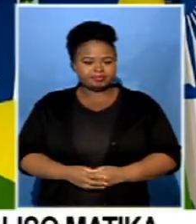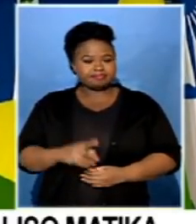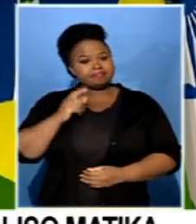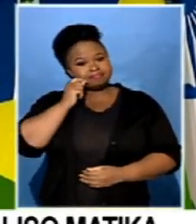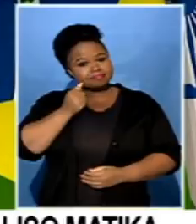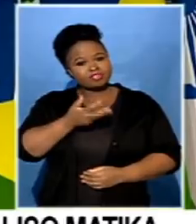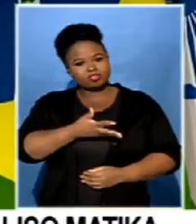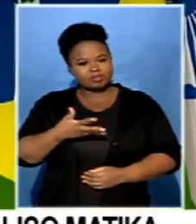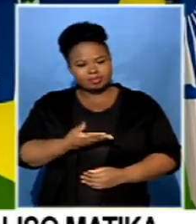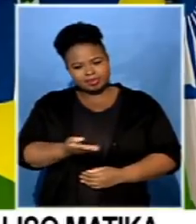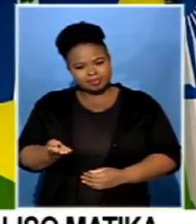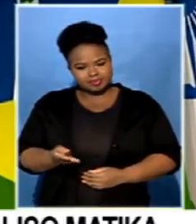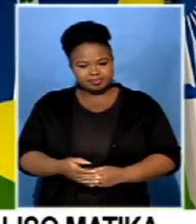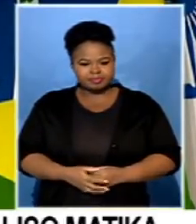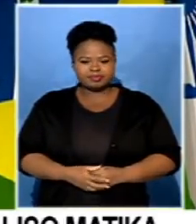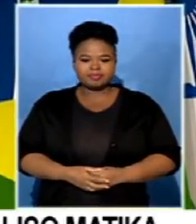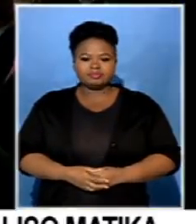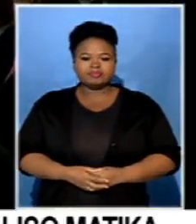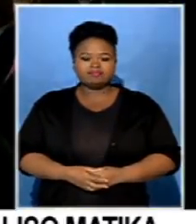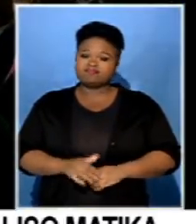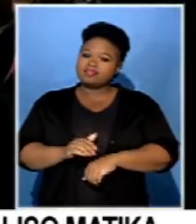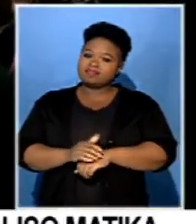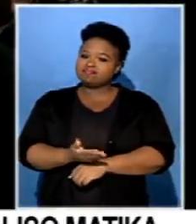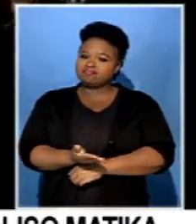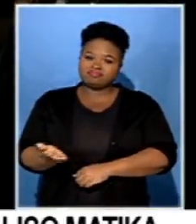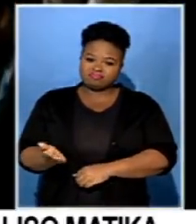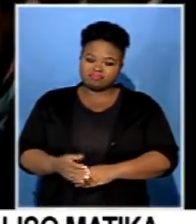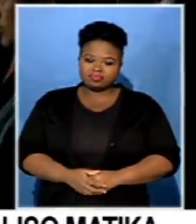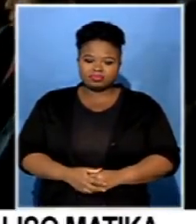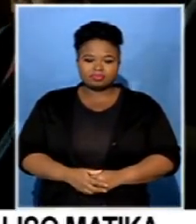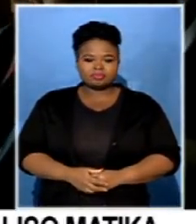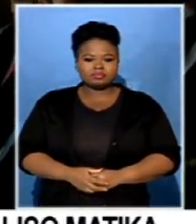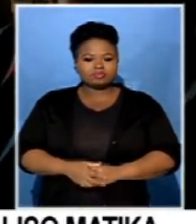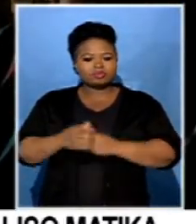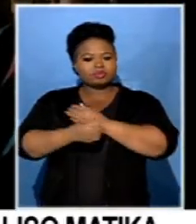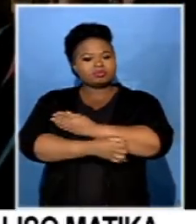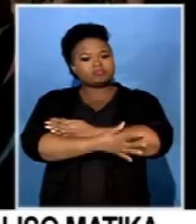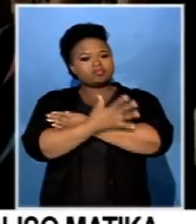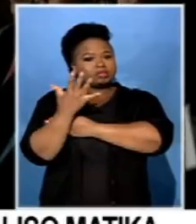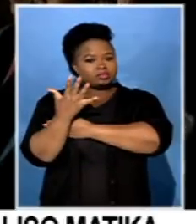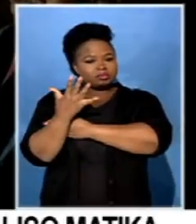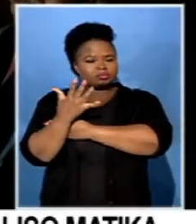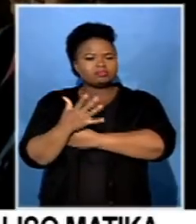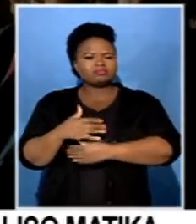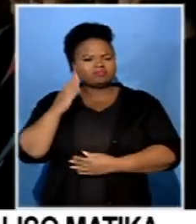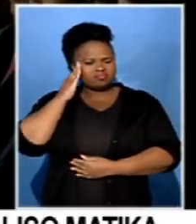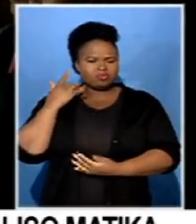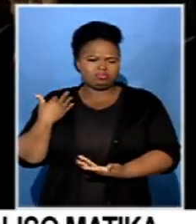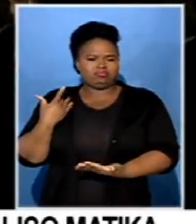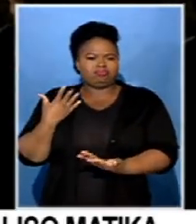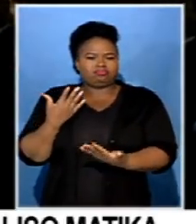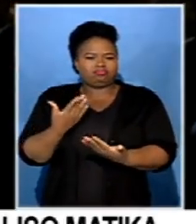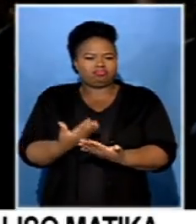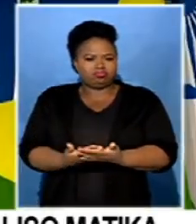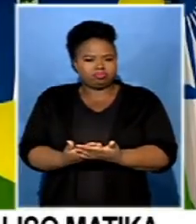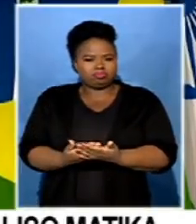Ladies and gentlemen, friends, the BRICS mechanism owes its birth and growth to the